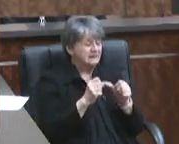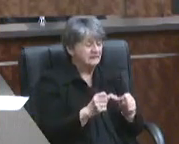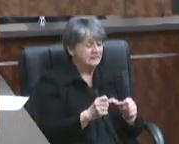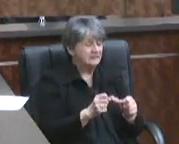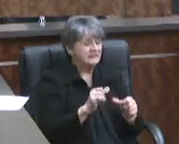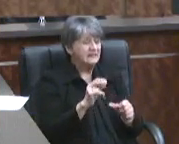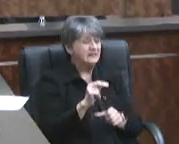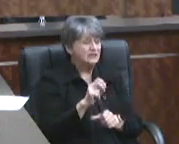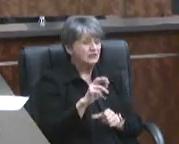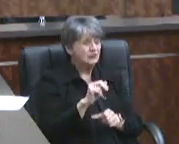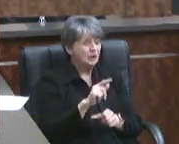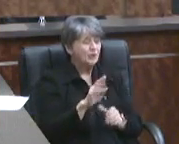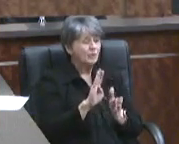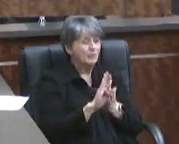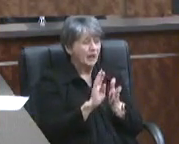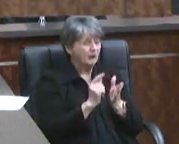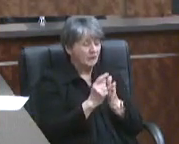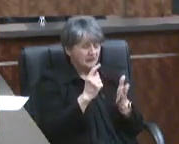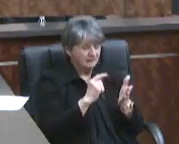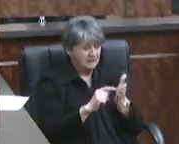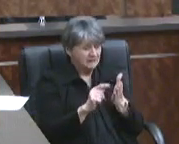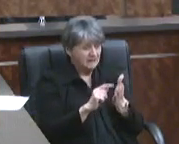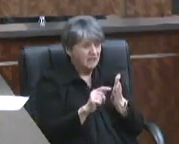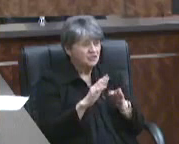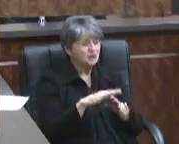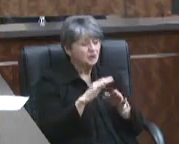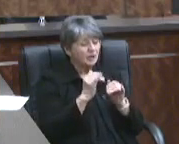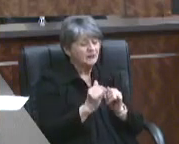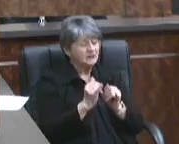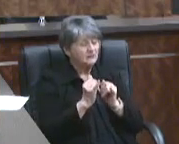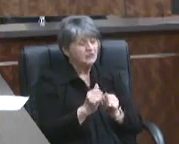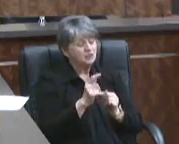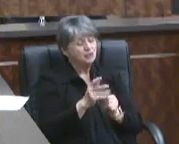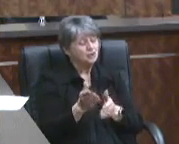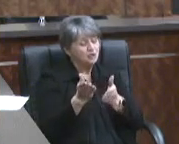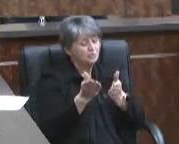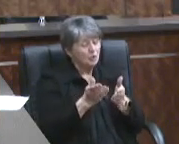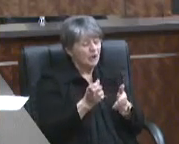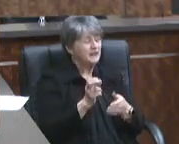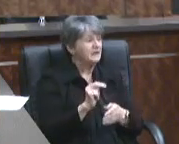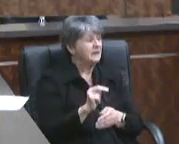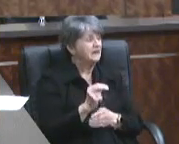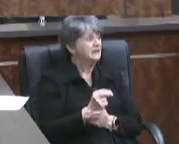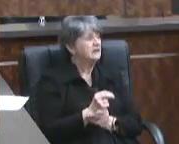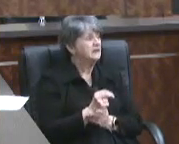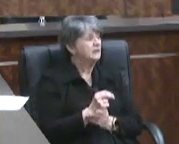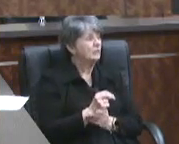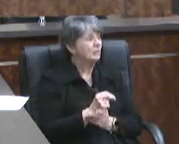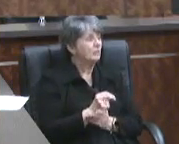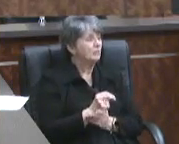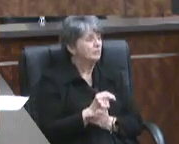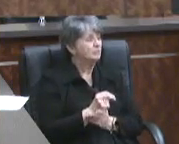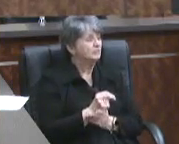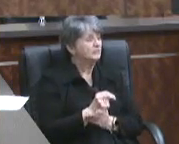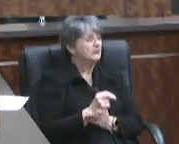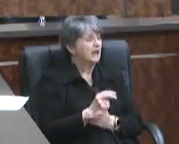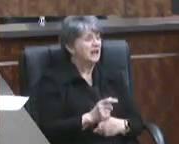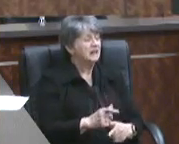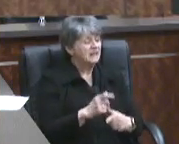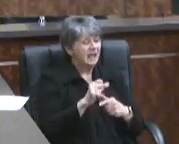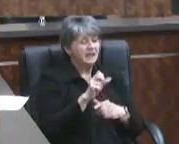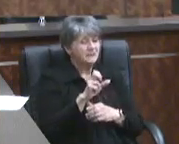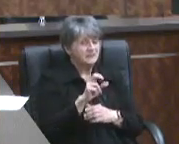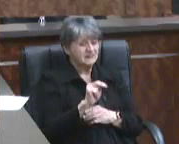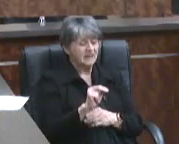internal background investigations on individuals. You brought in a standalone live scan fingerprint